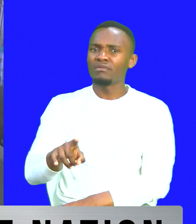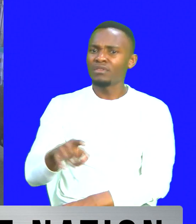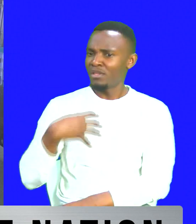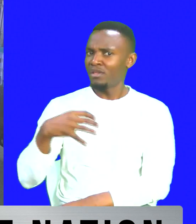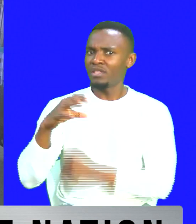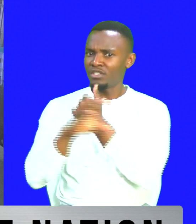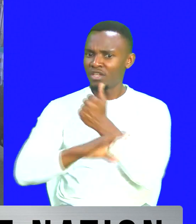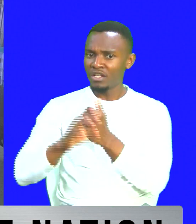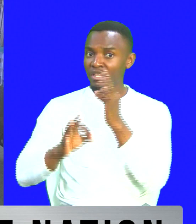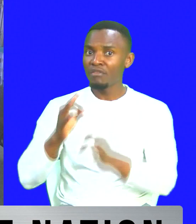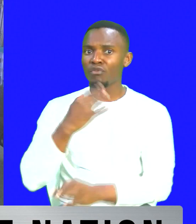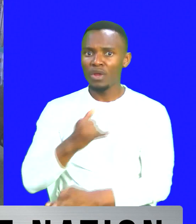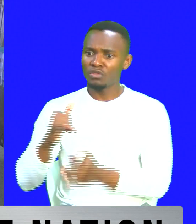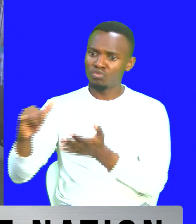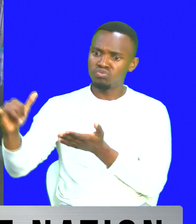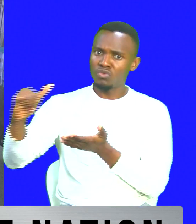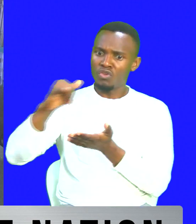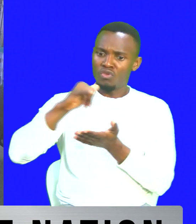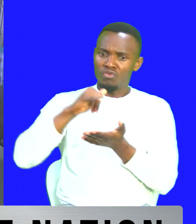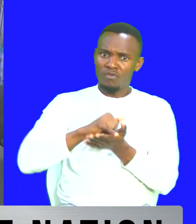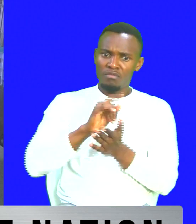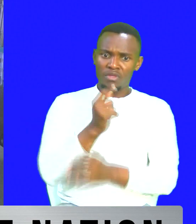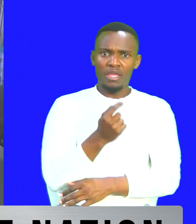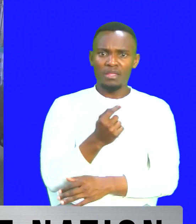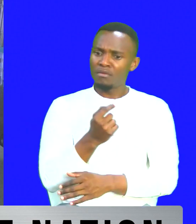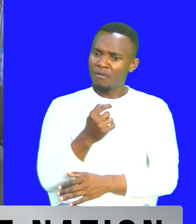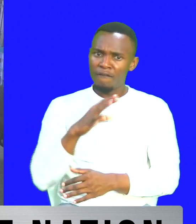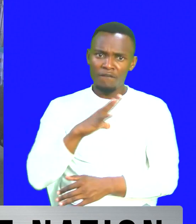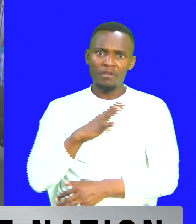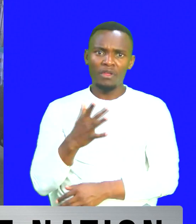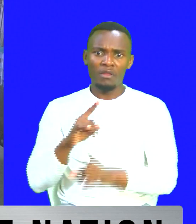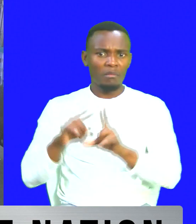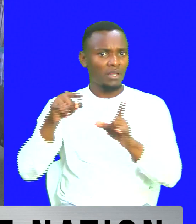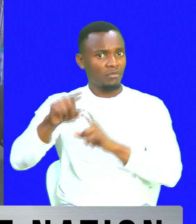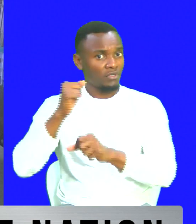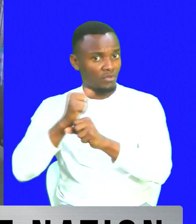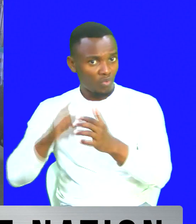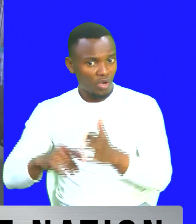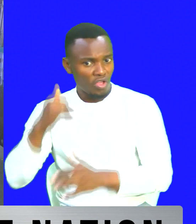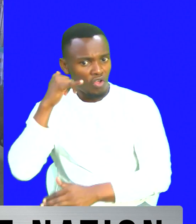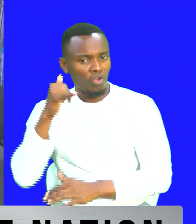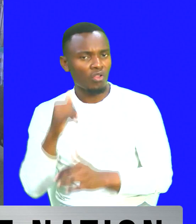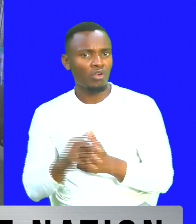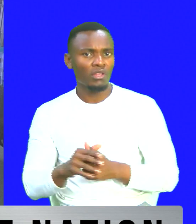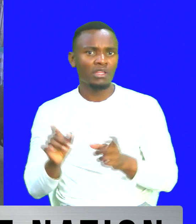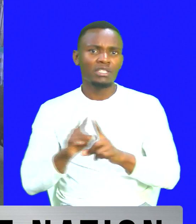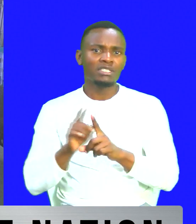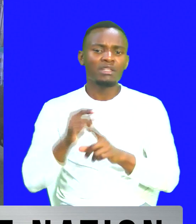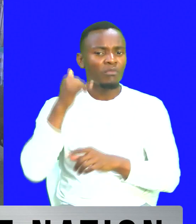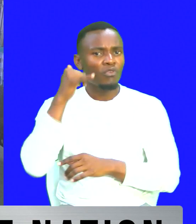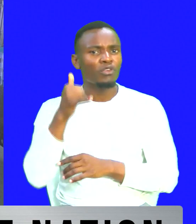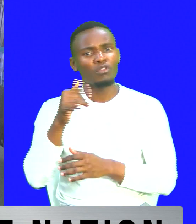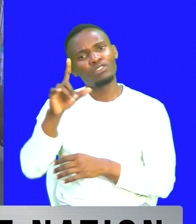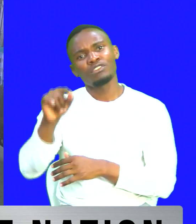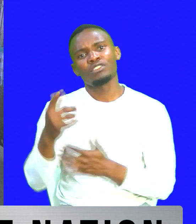angetaka kupanda Air Force One, akuje Kenya angekuja. But it was just a matter of phone call. That phone call maybe costed less than $1. You